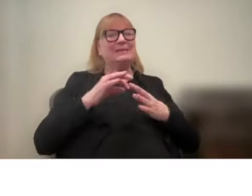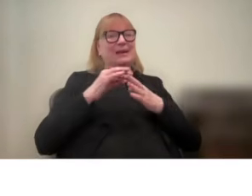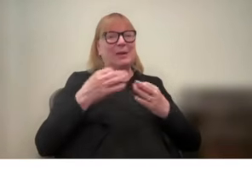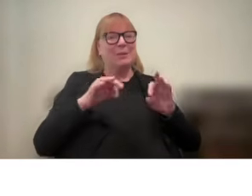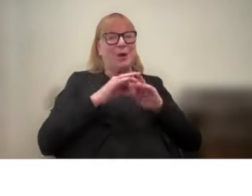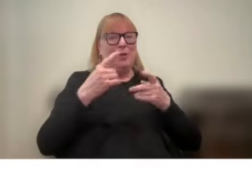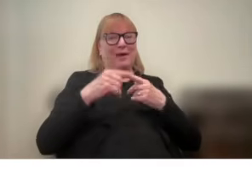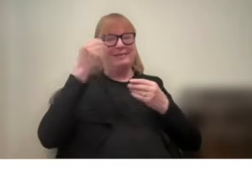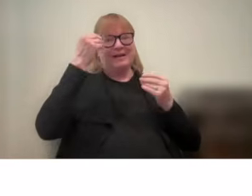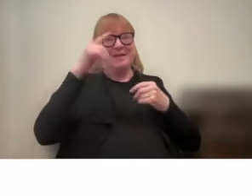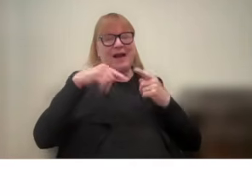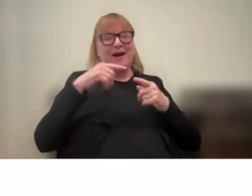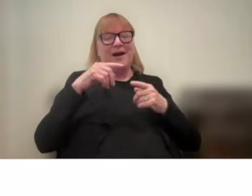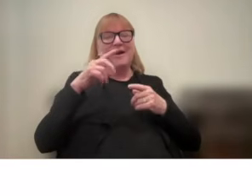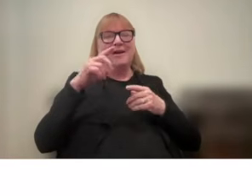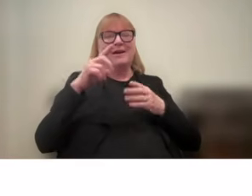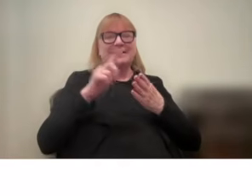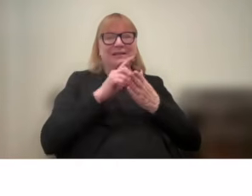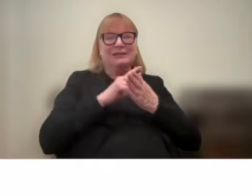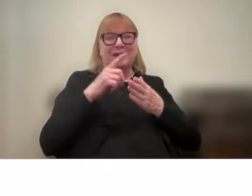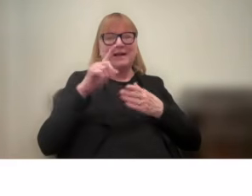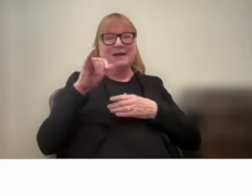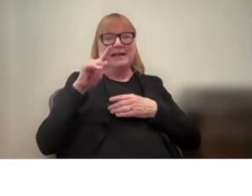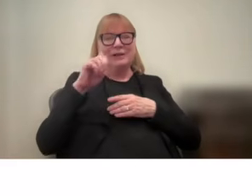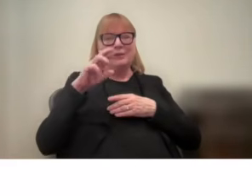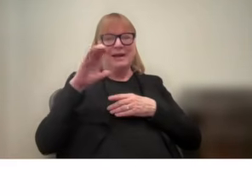important when we're thinking about digital literacies.